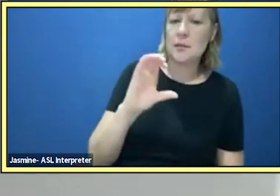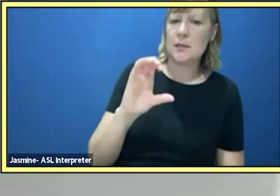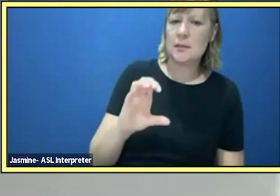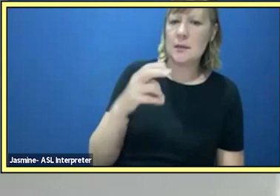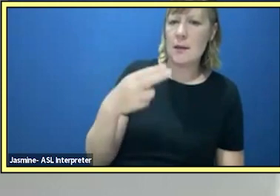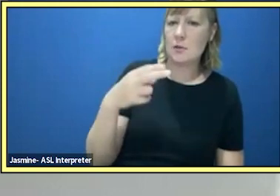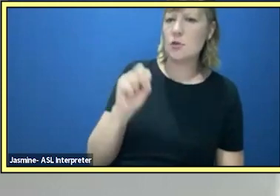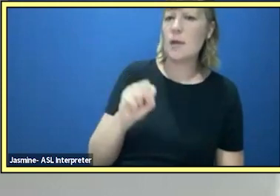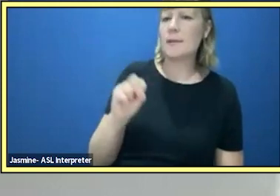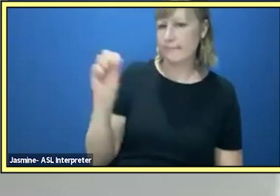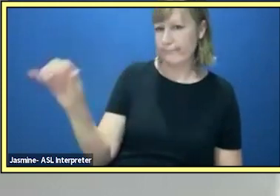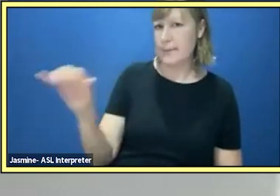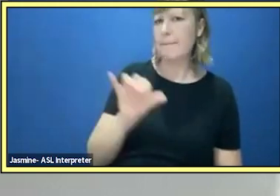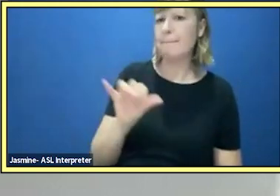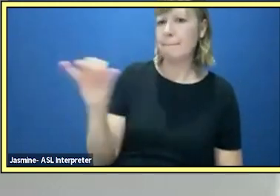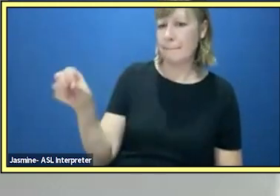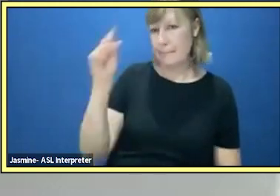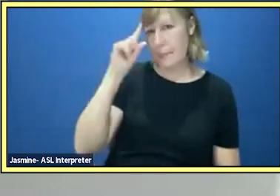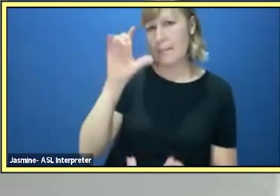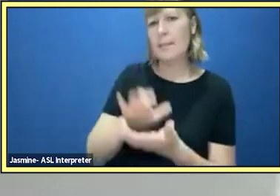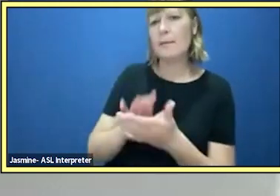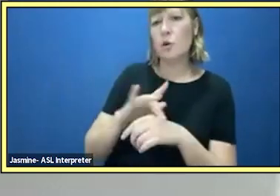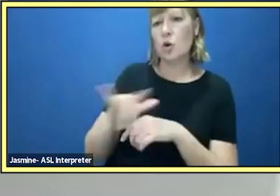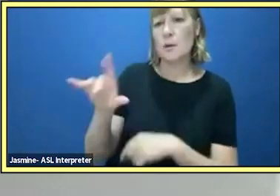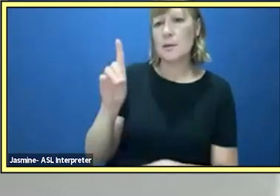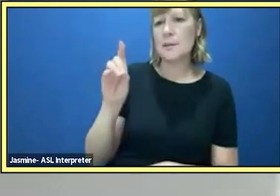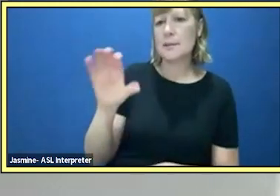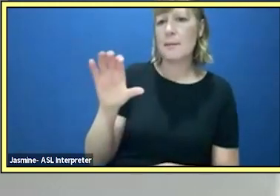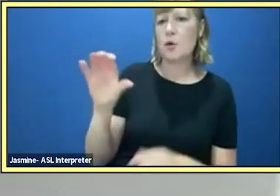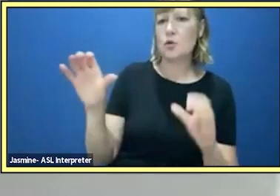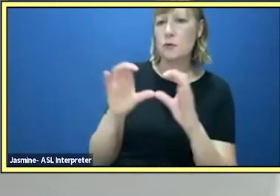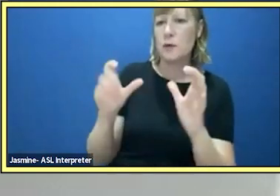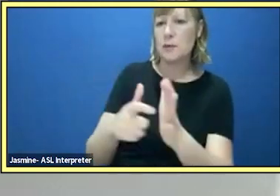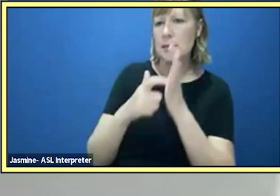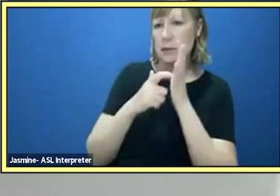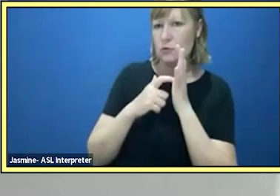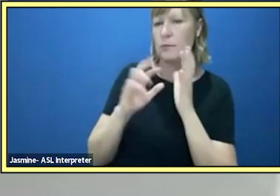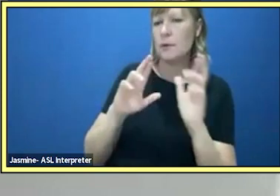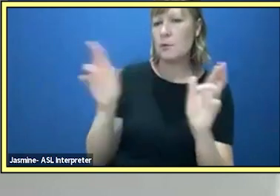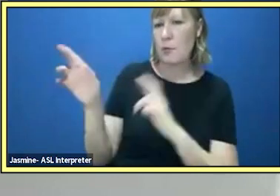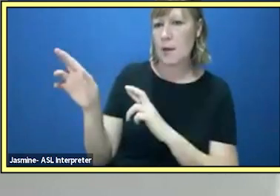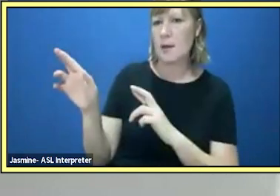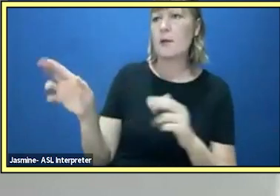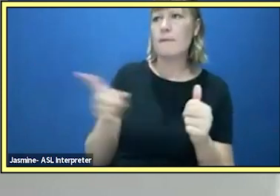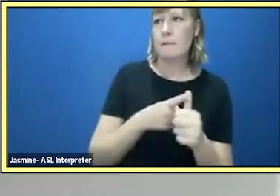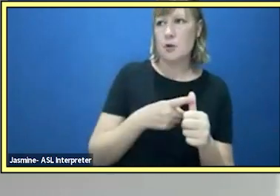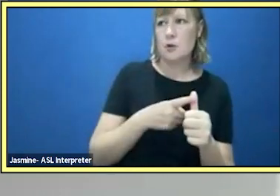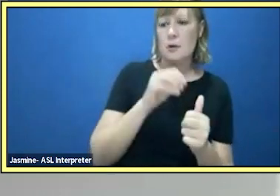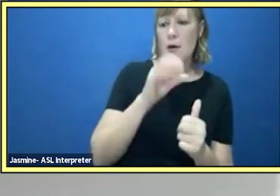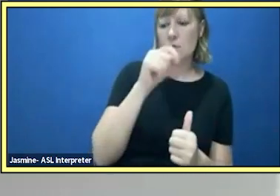be sometime in December is what we were aiming for. Once, like Brenda said, we take all the comments and make any edits